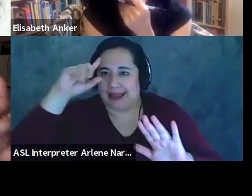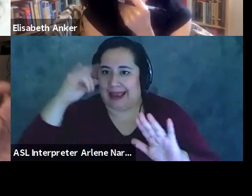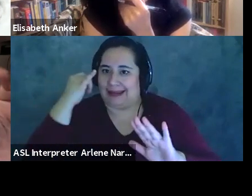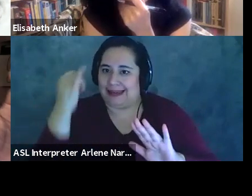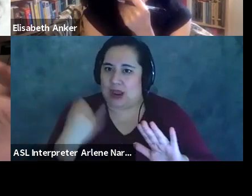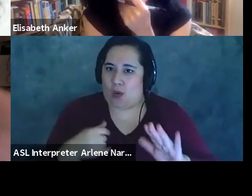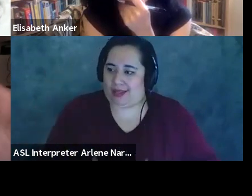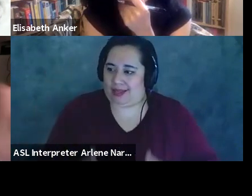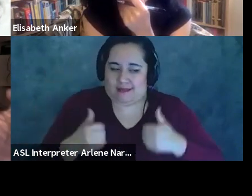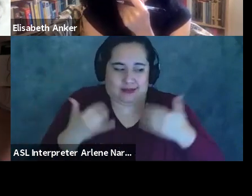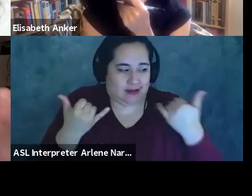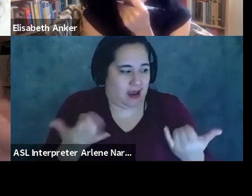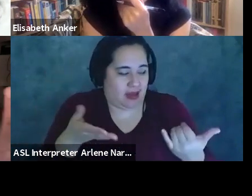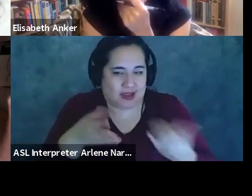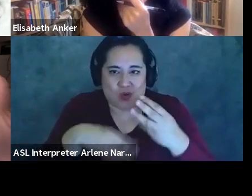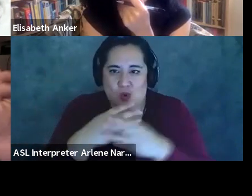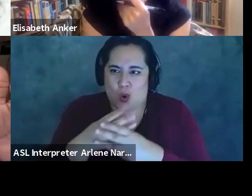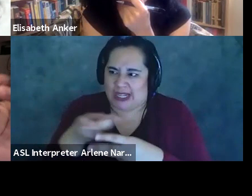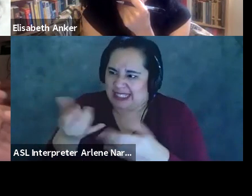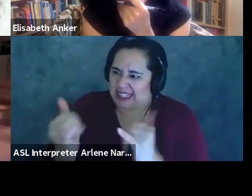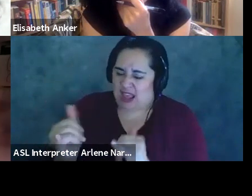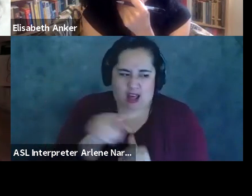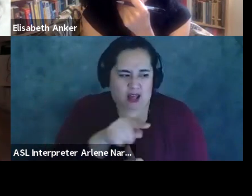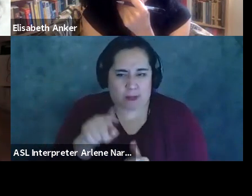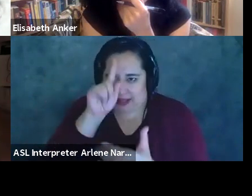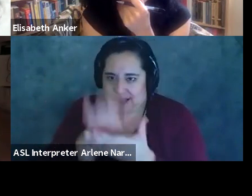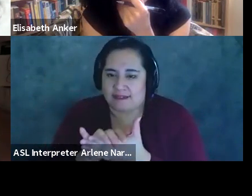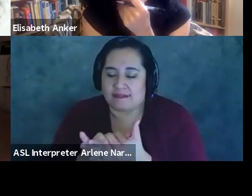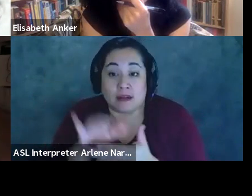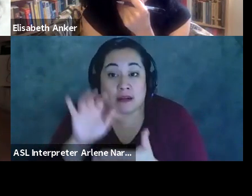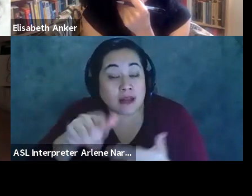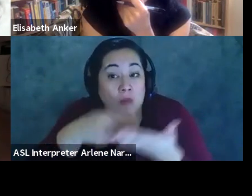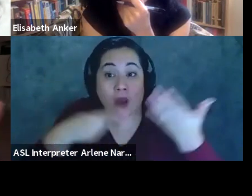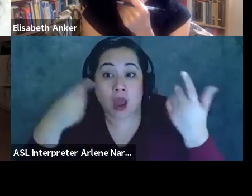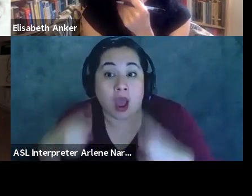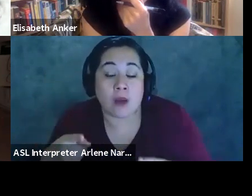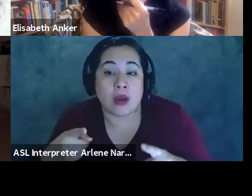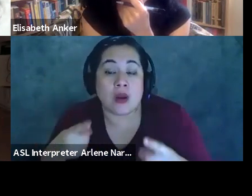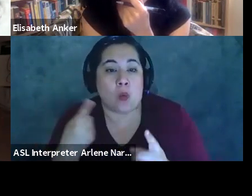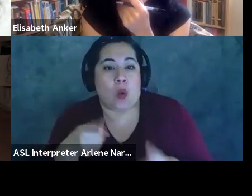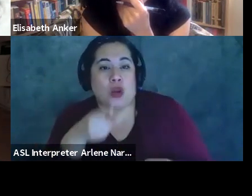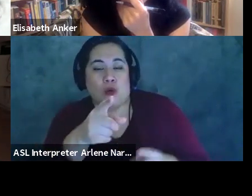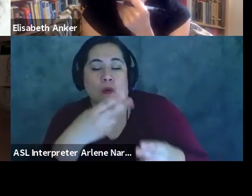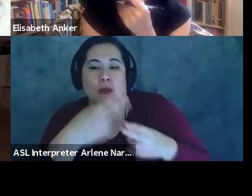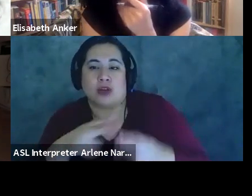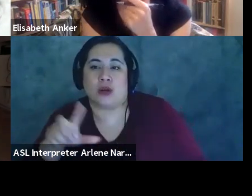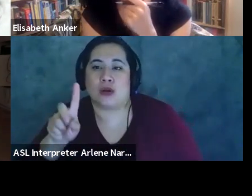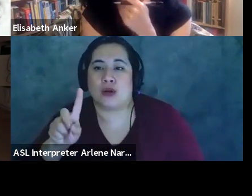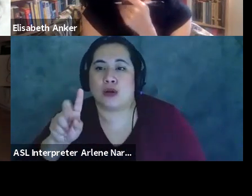speak, this is still the case. This was the case, Adom, when you refer to Du